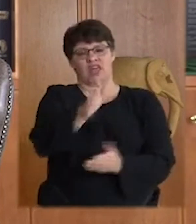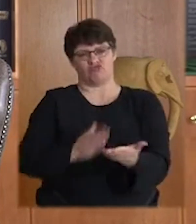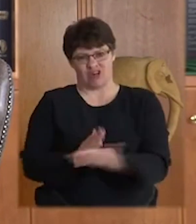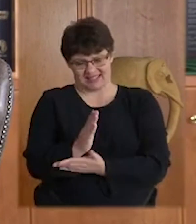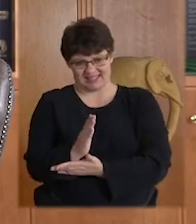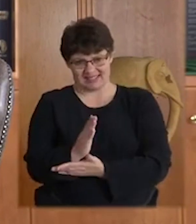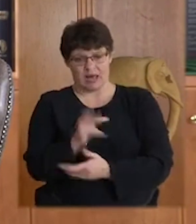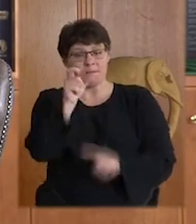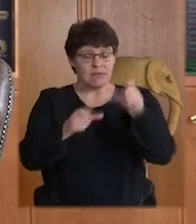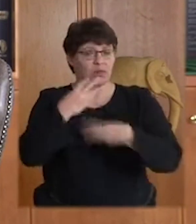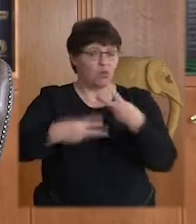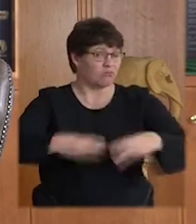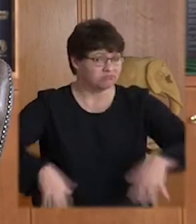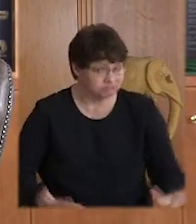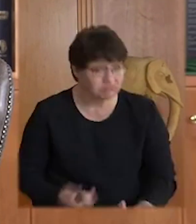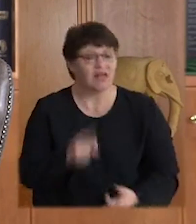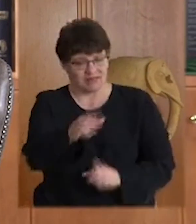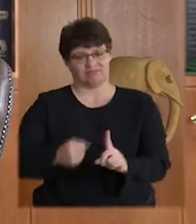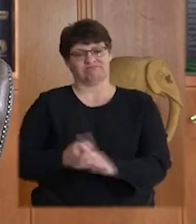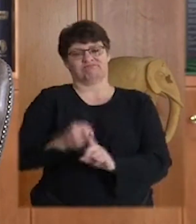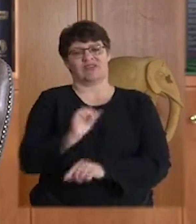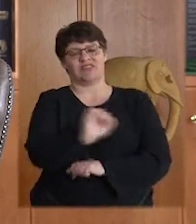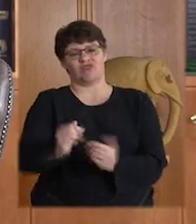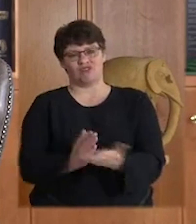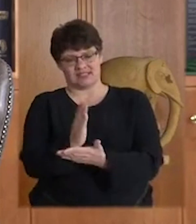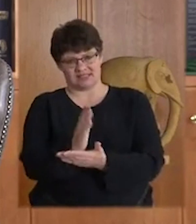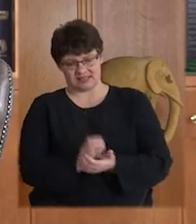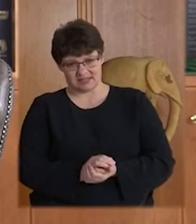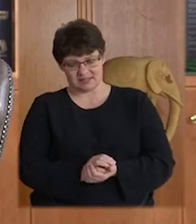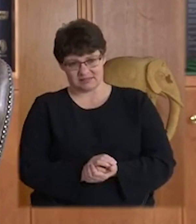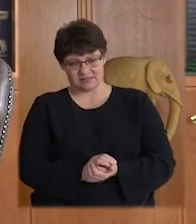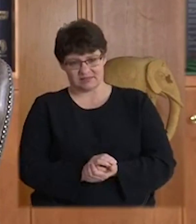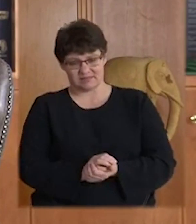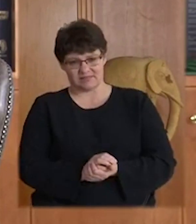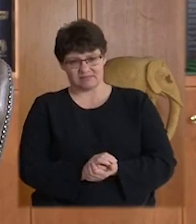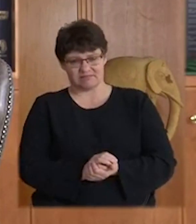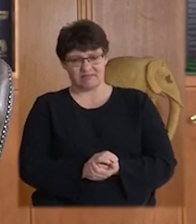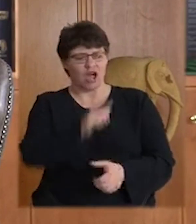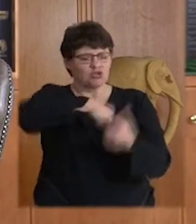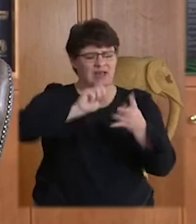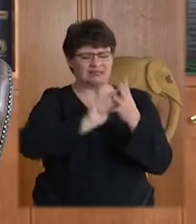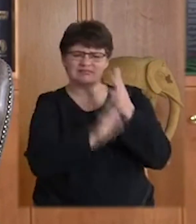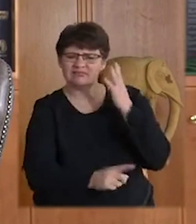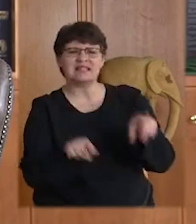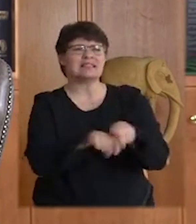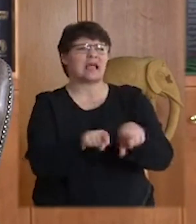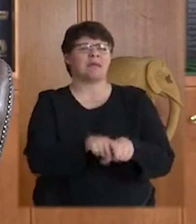unemployed as a whole. Across society, NGOs,